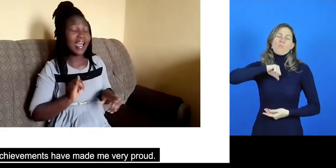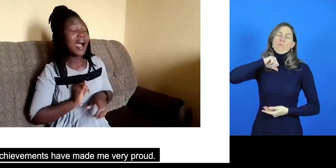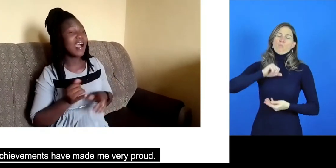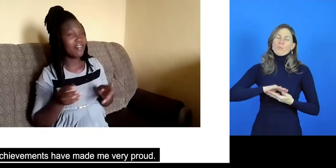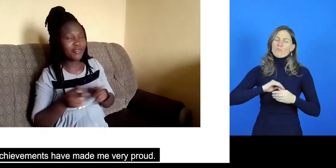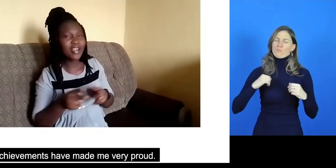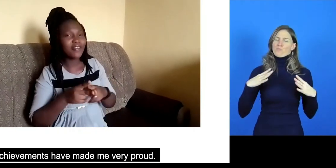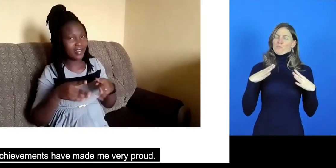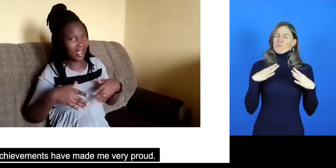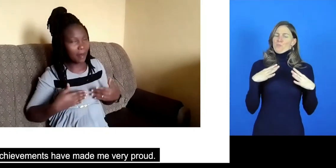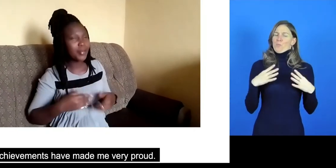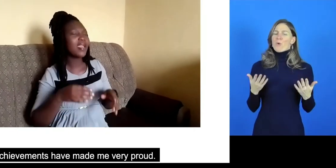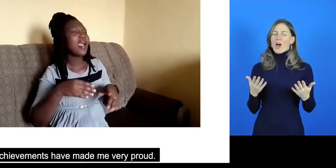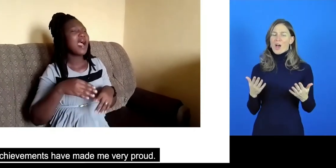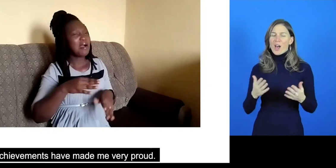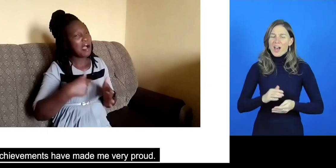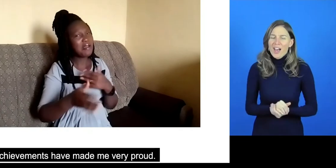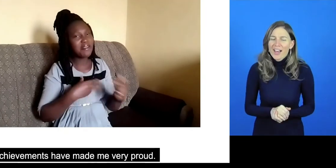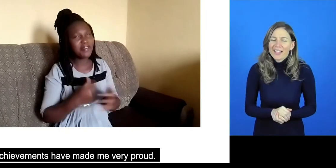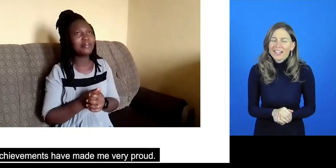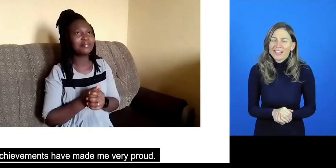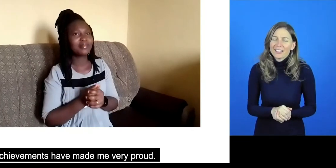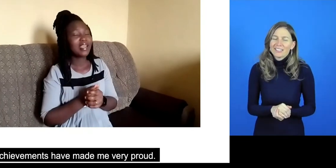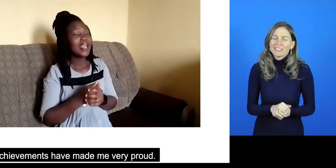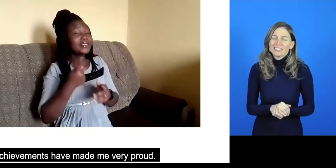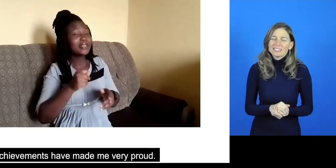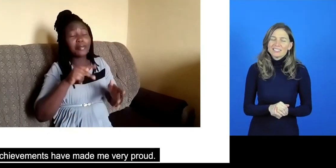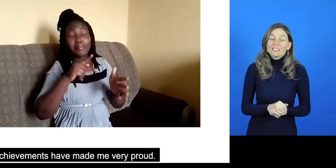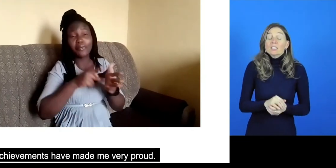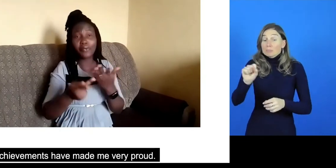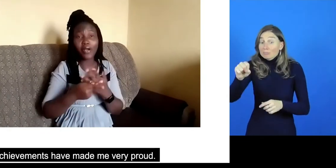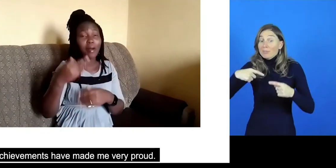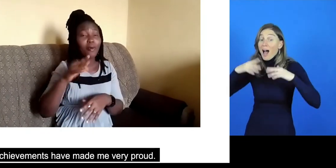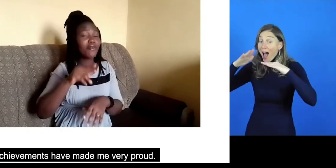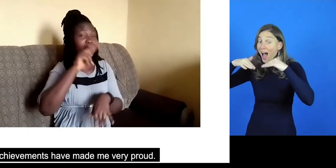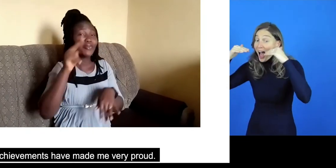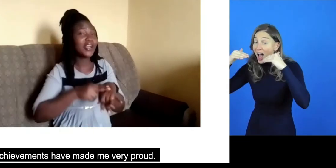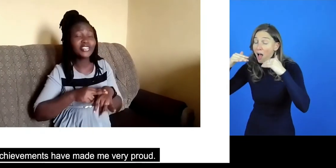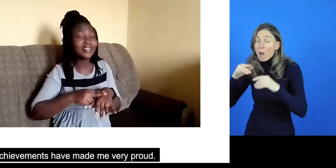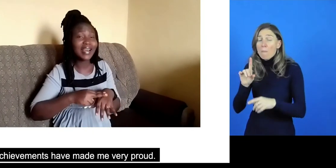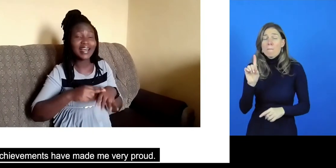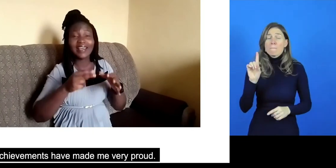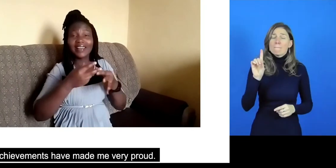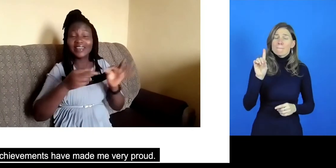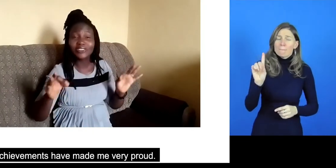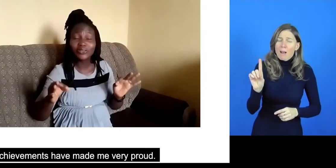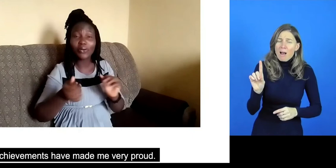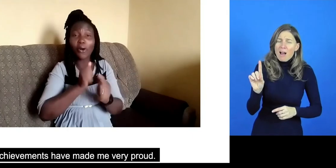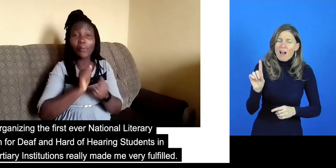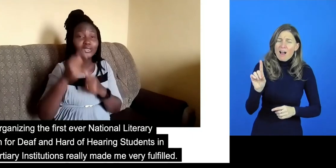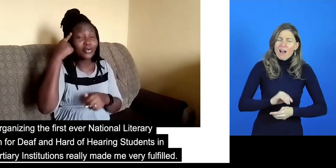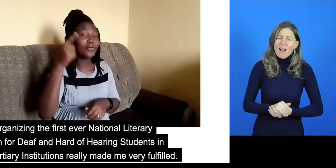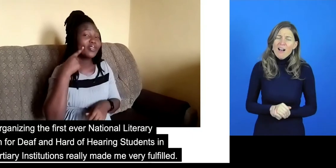and I have been very, very happy. However, the program of National